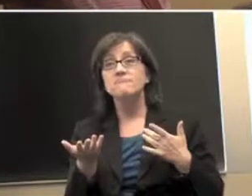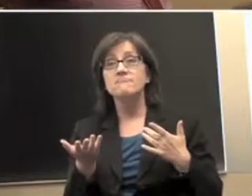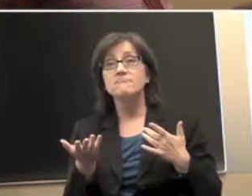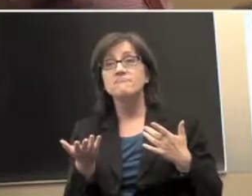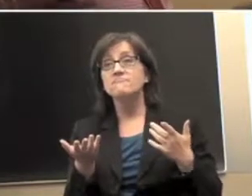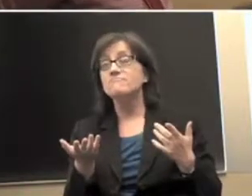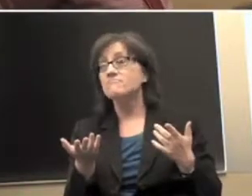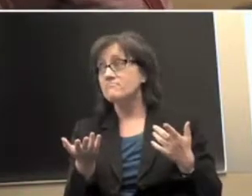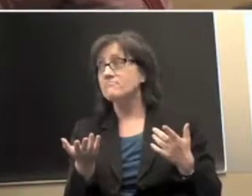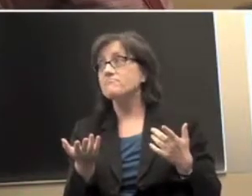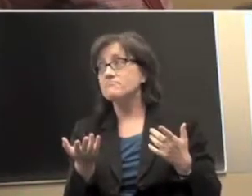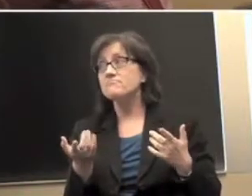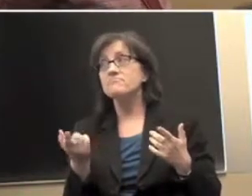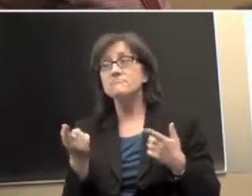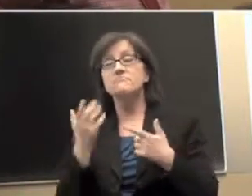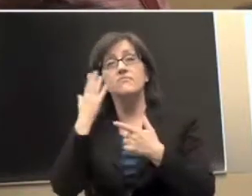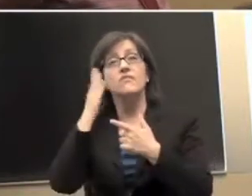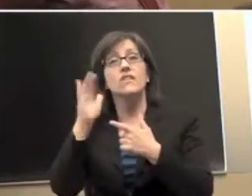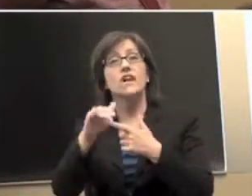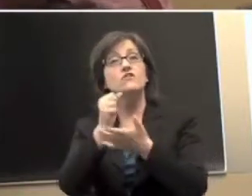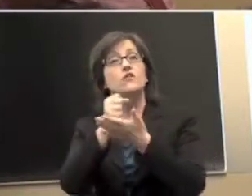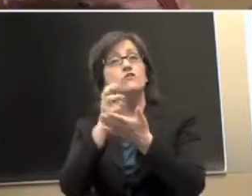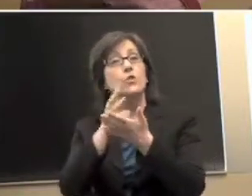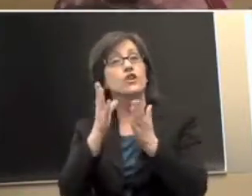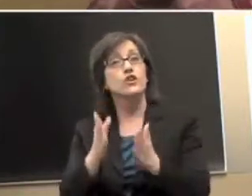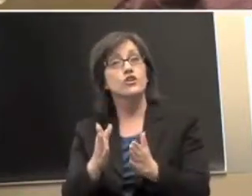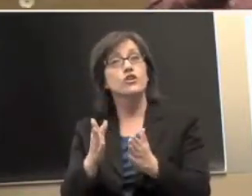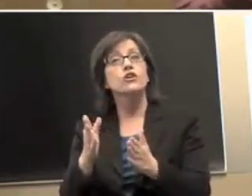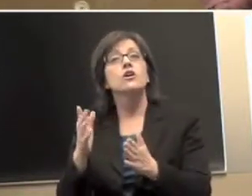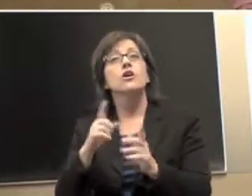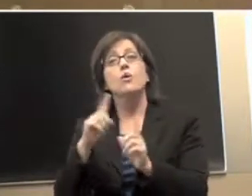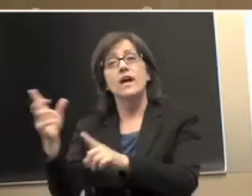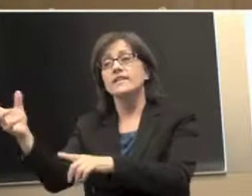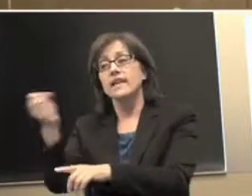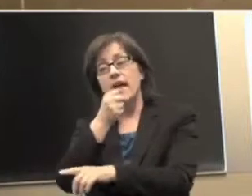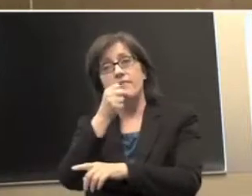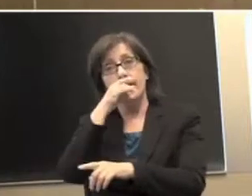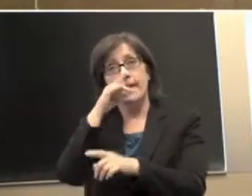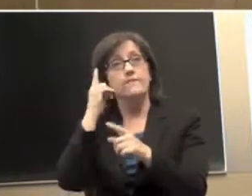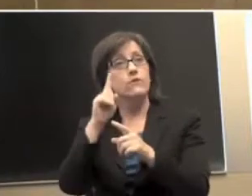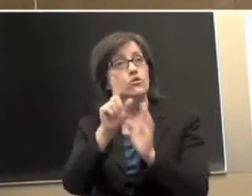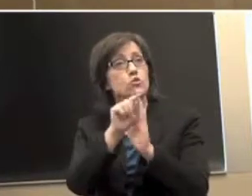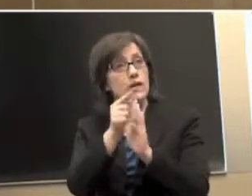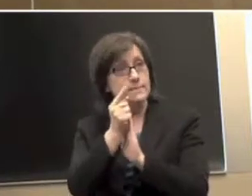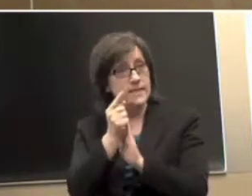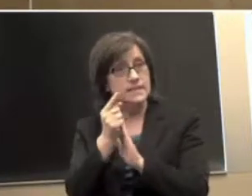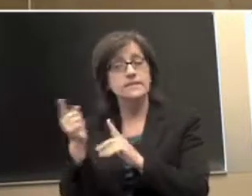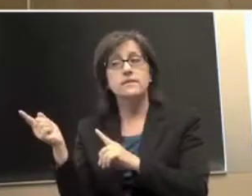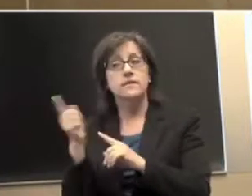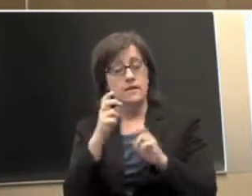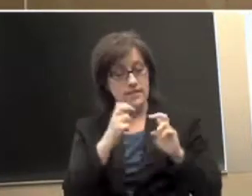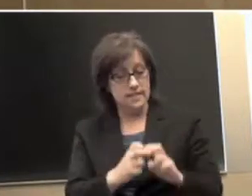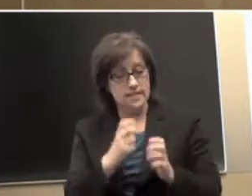So I know that the social worker took this kid for 20 minutes. I know they worked on a skill.